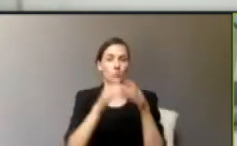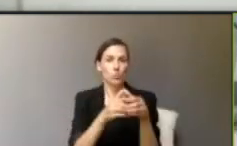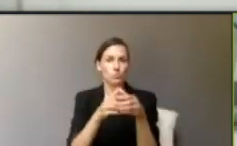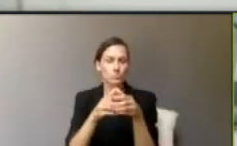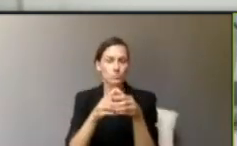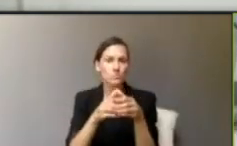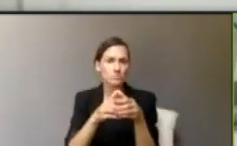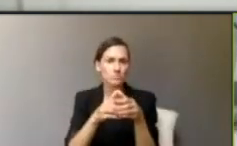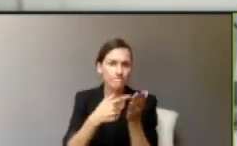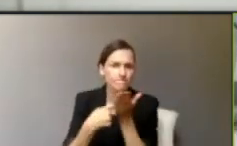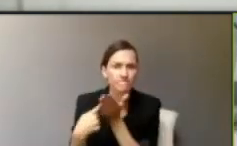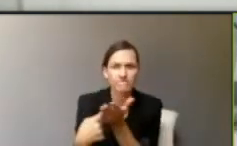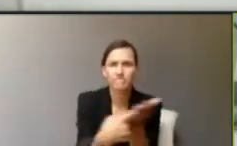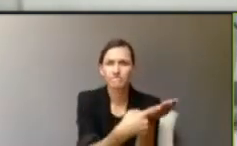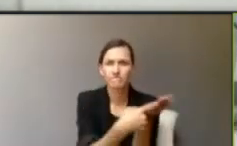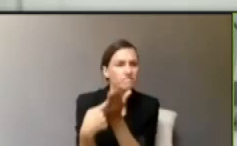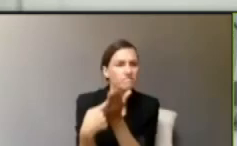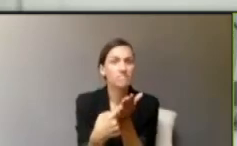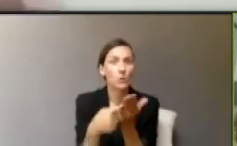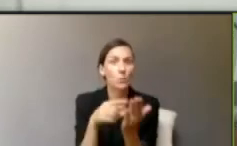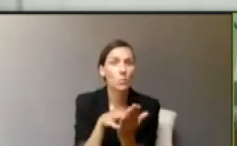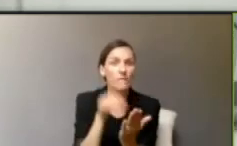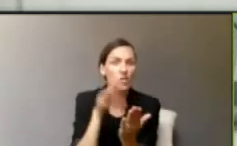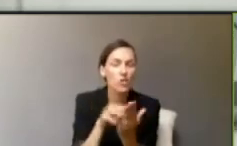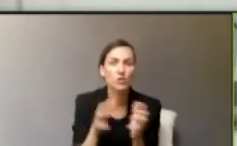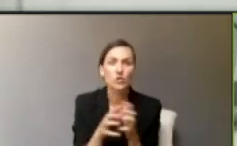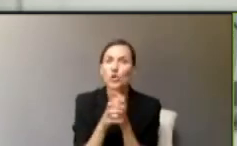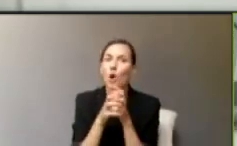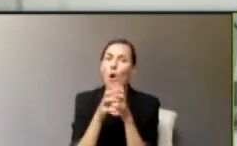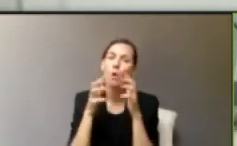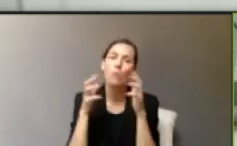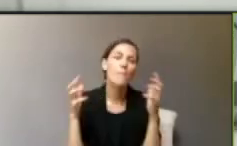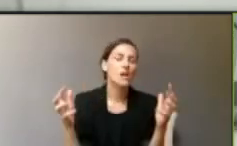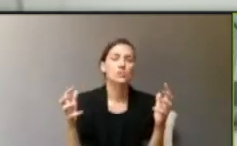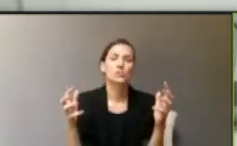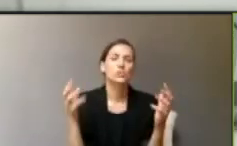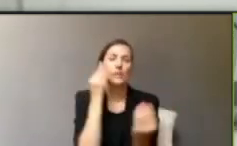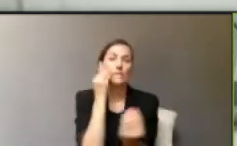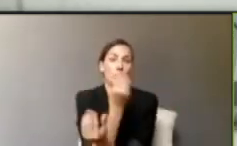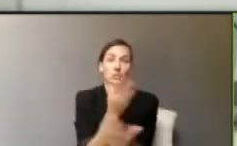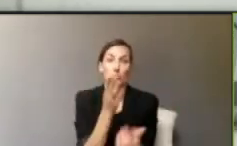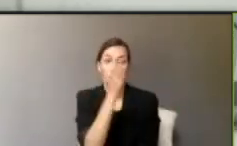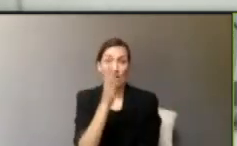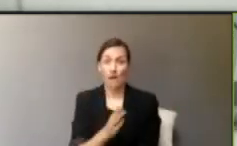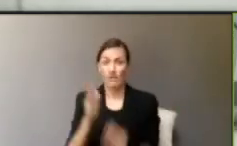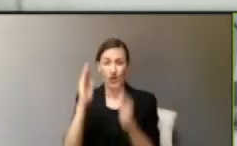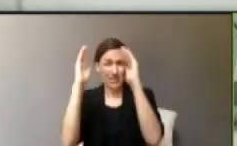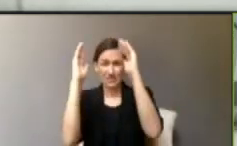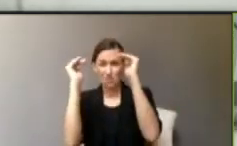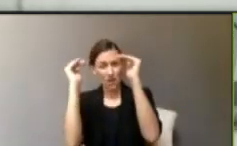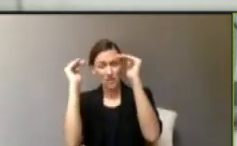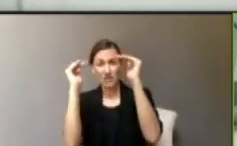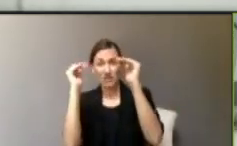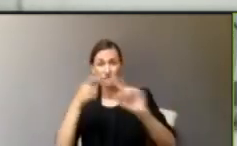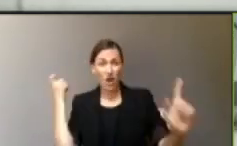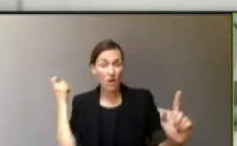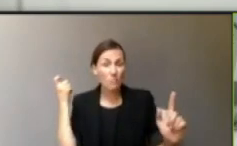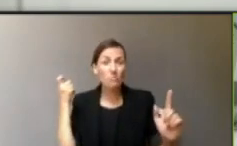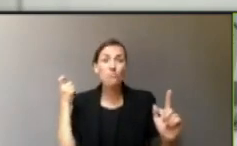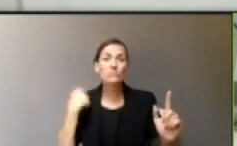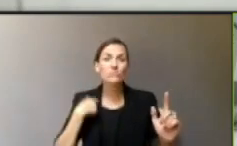learned so much information. We just, things that none of us could have anticipated came out of just